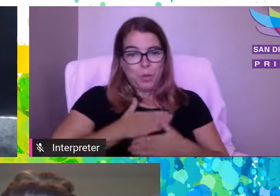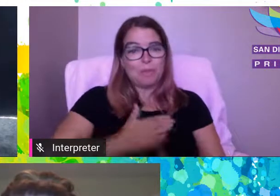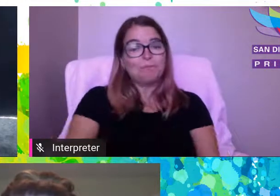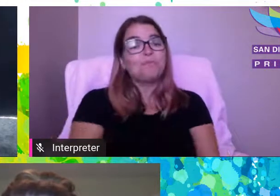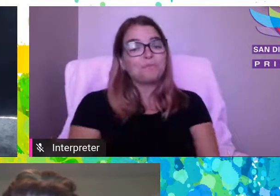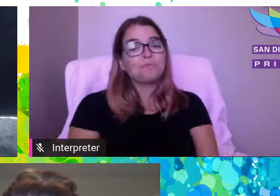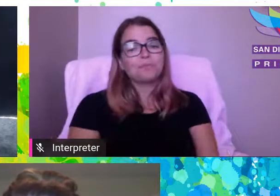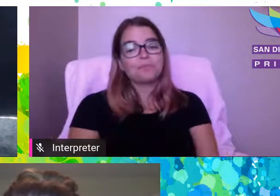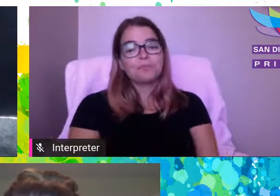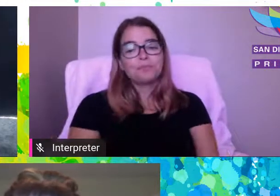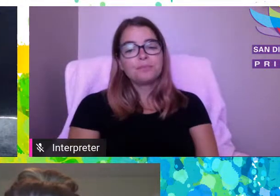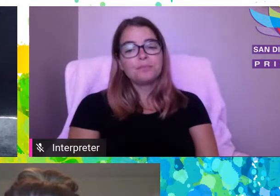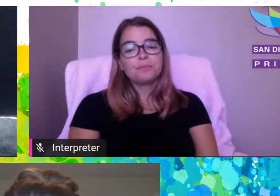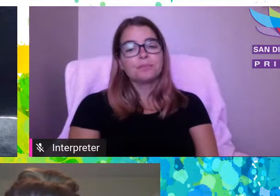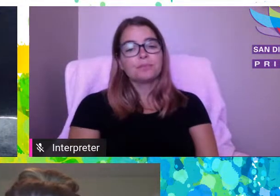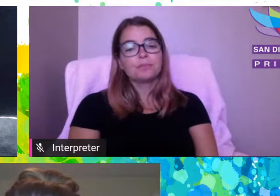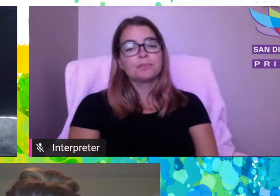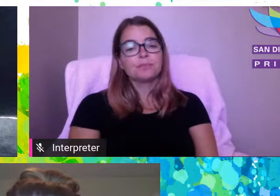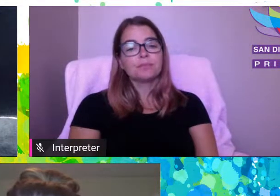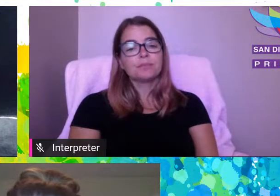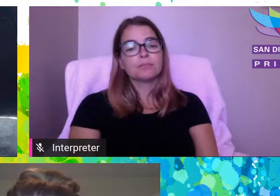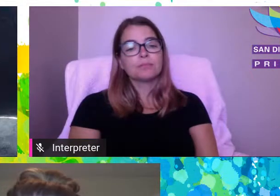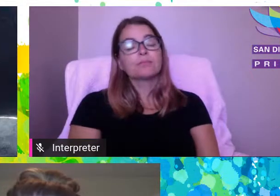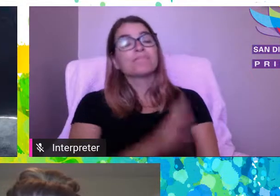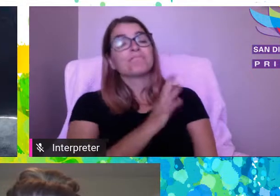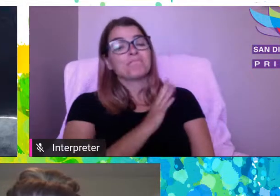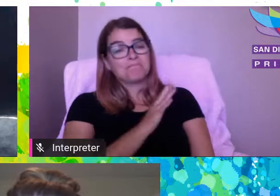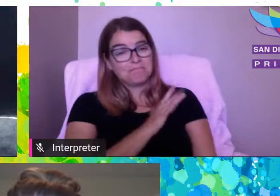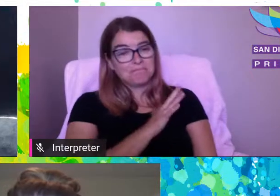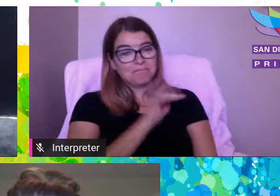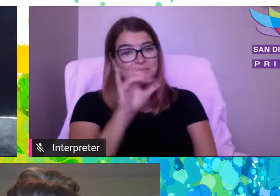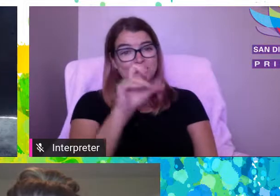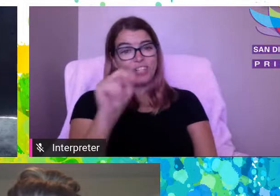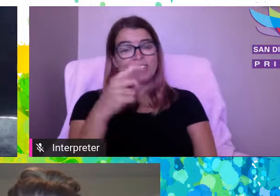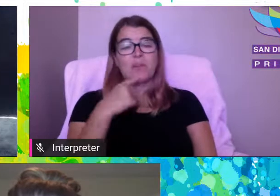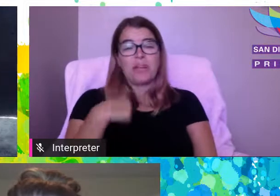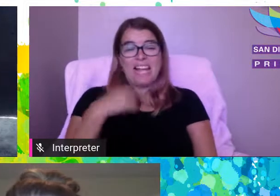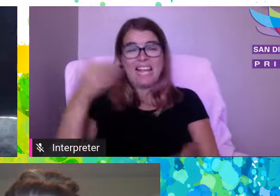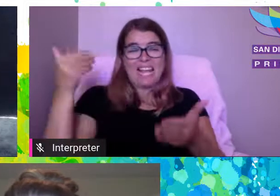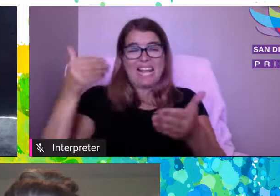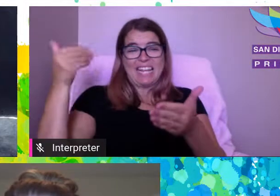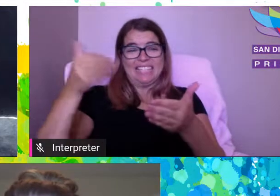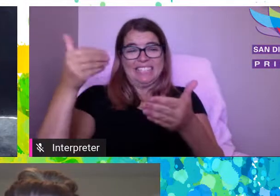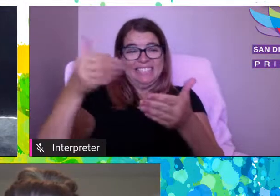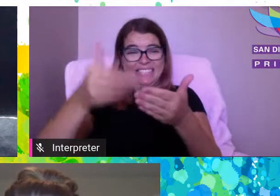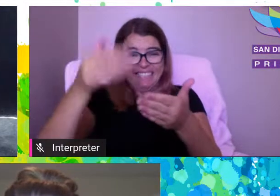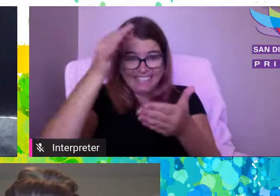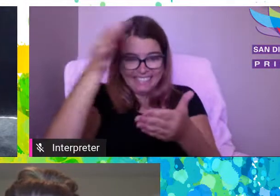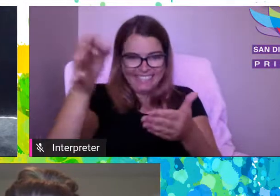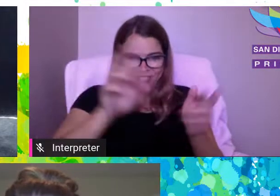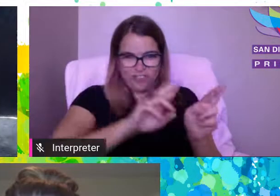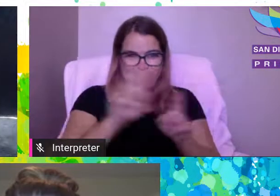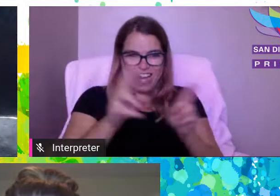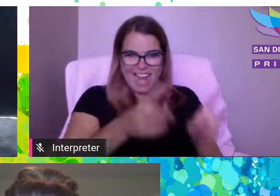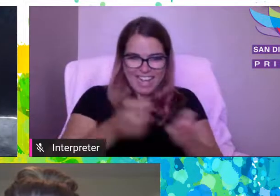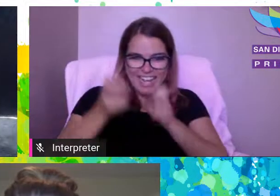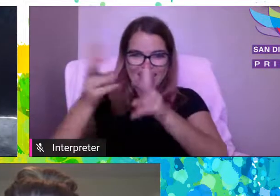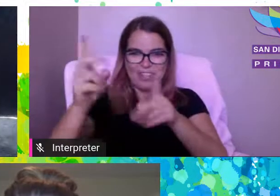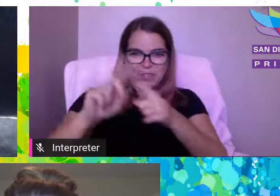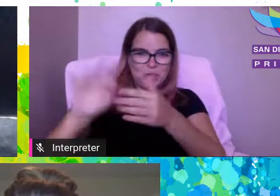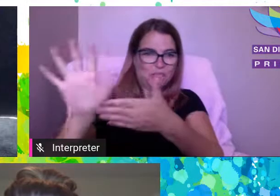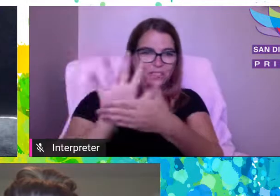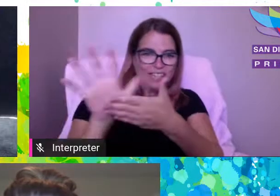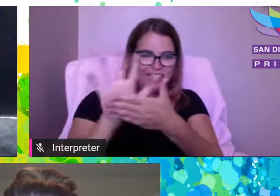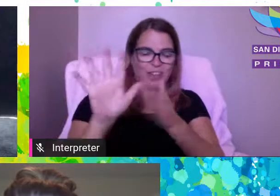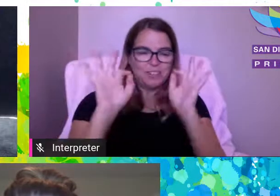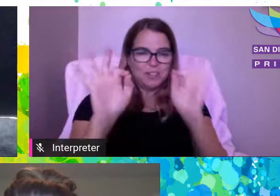Awesome. Yeah, and I know that we're almost there. Yeah, we're at like 93% of getting to the video to come up.